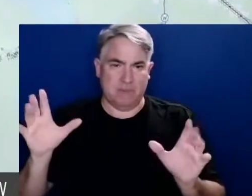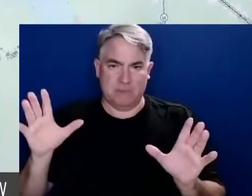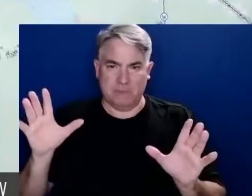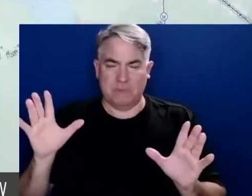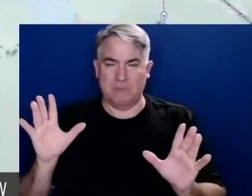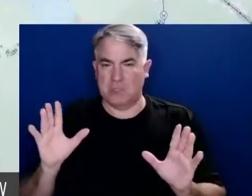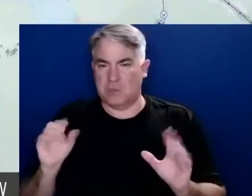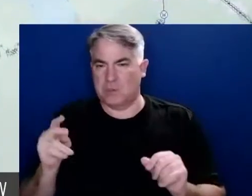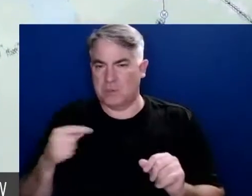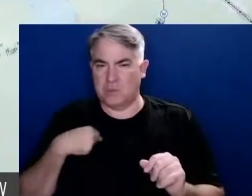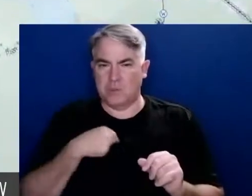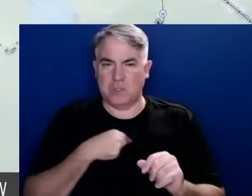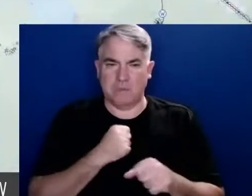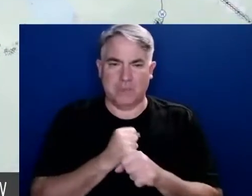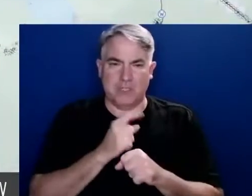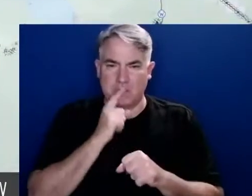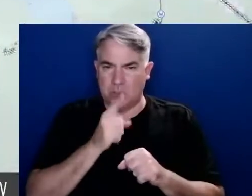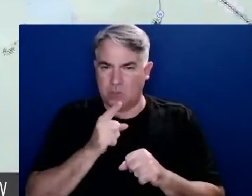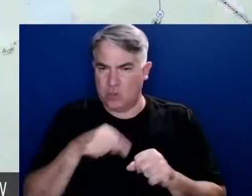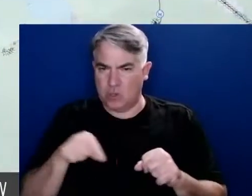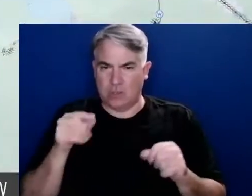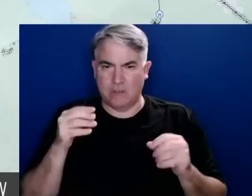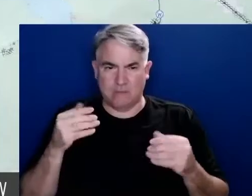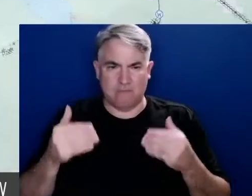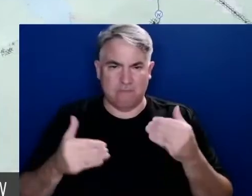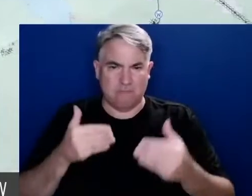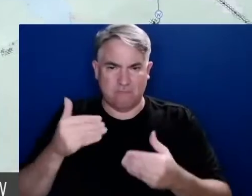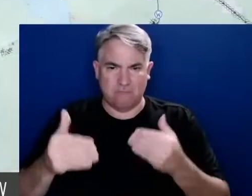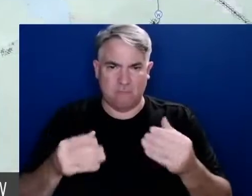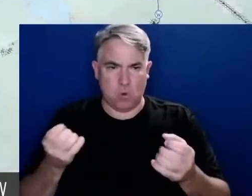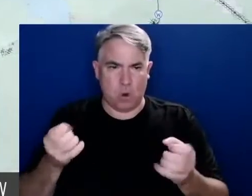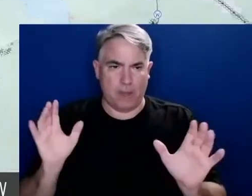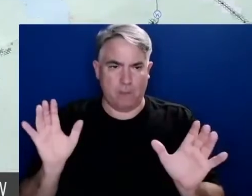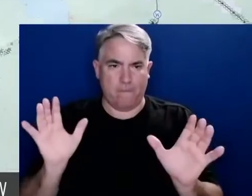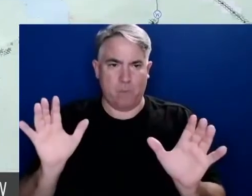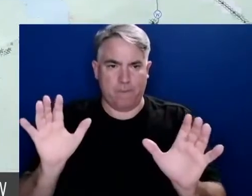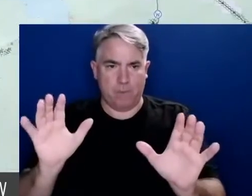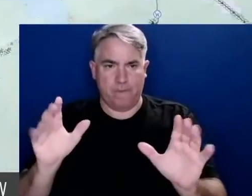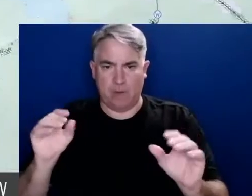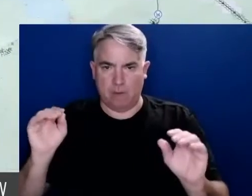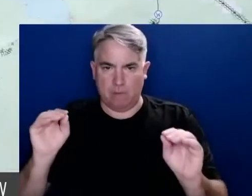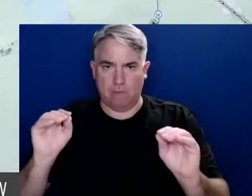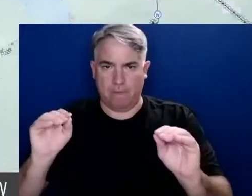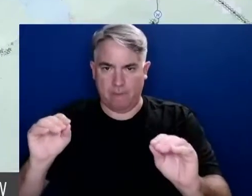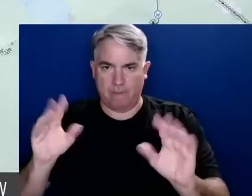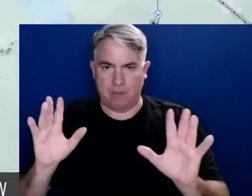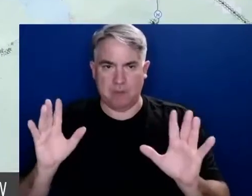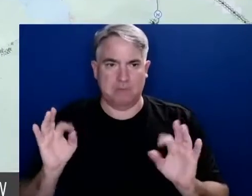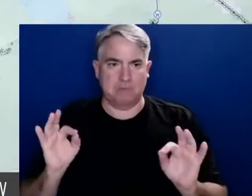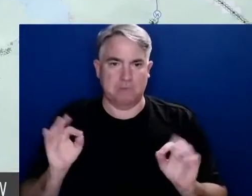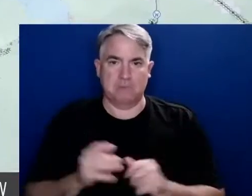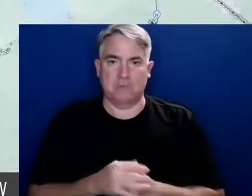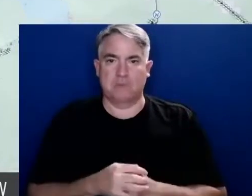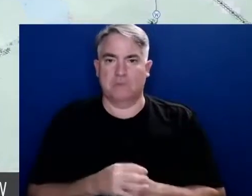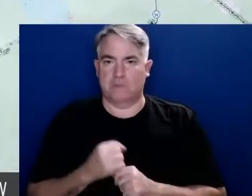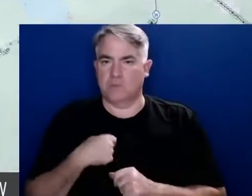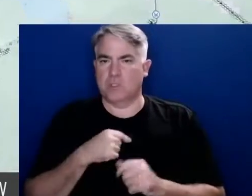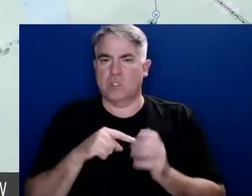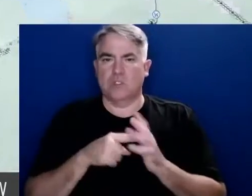forward that was there and picking up some of our equipment that's there because we're starting to feel comfortable with